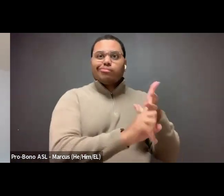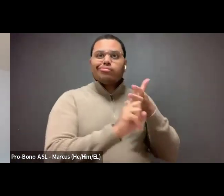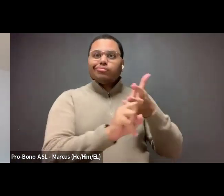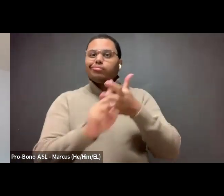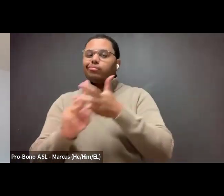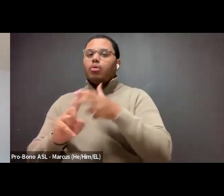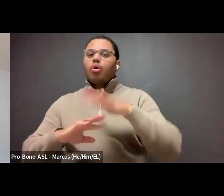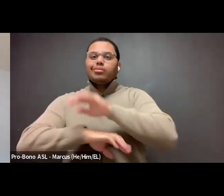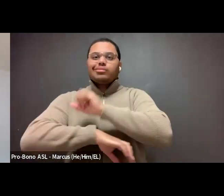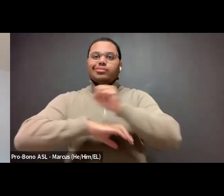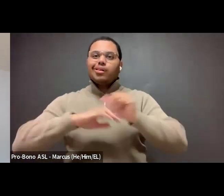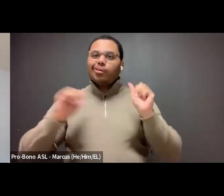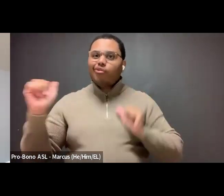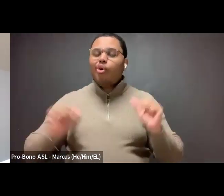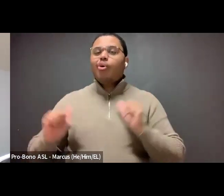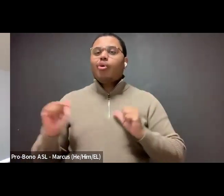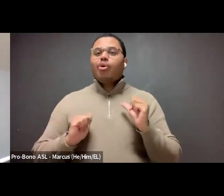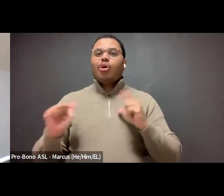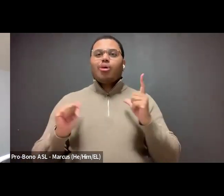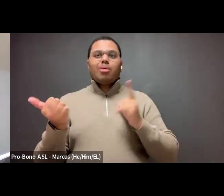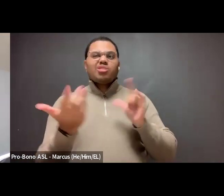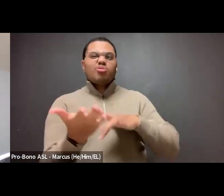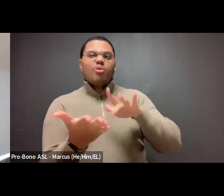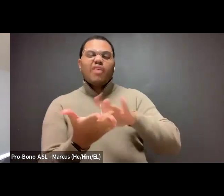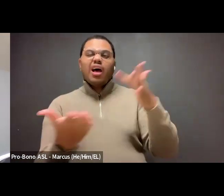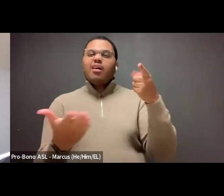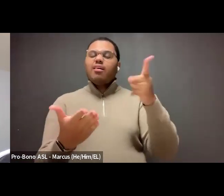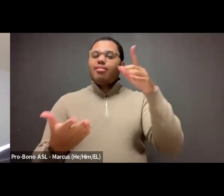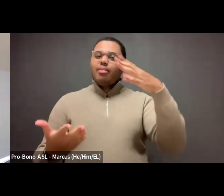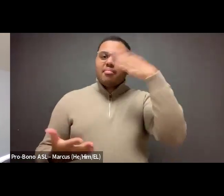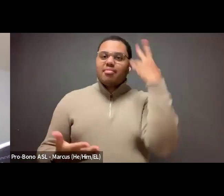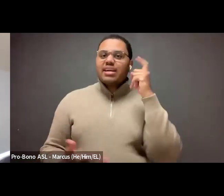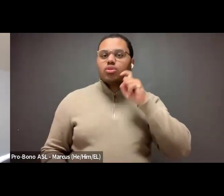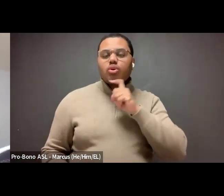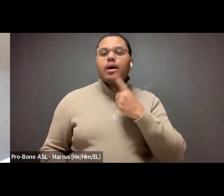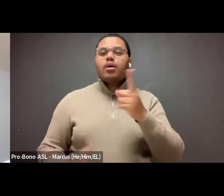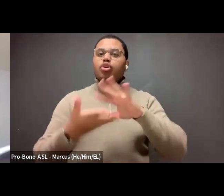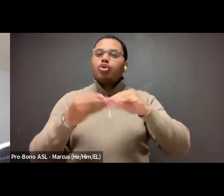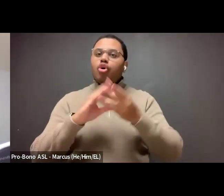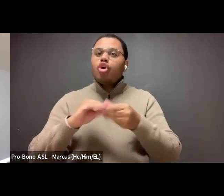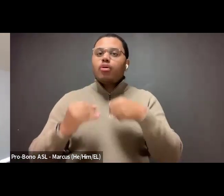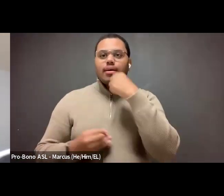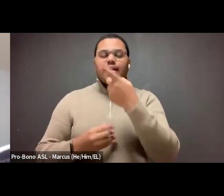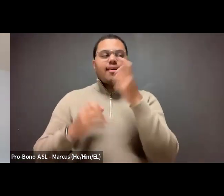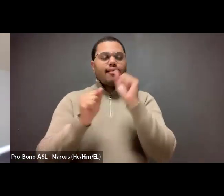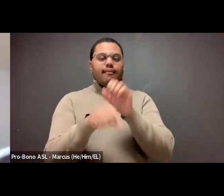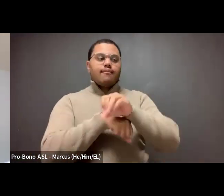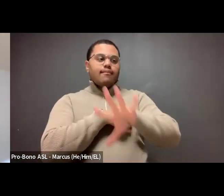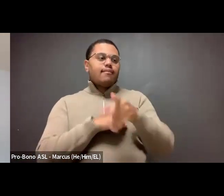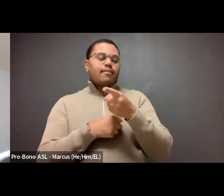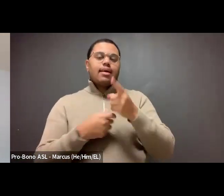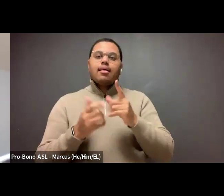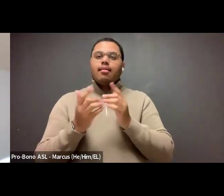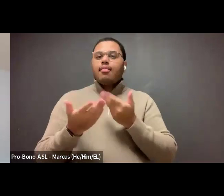well. Attempts to violate Black sexuality and storytelling can also affect the intimate relationships between